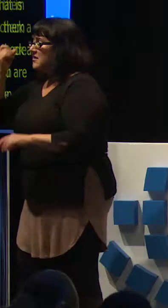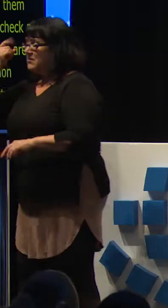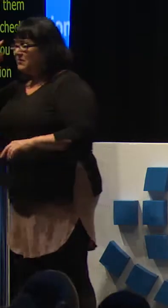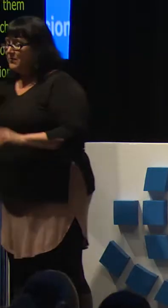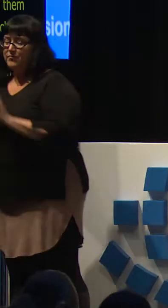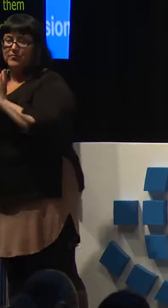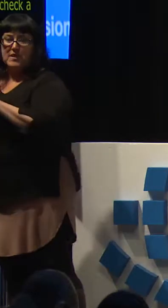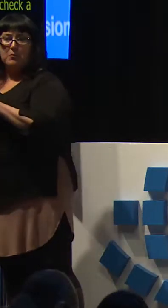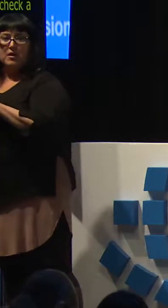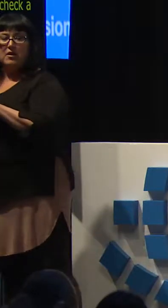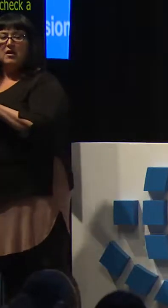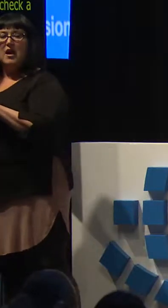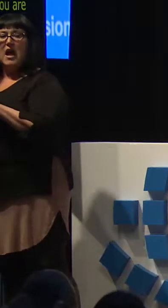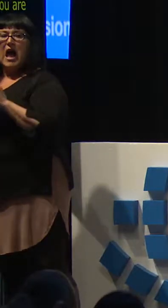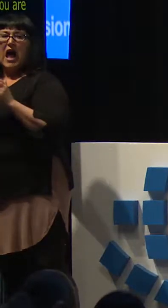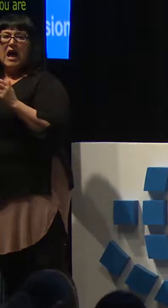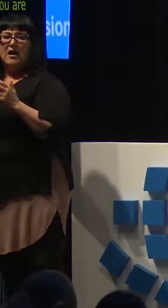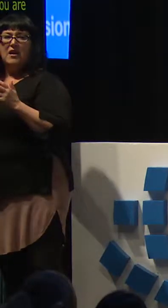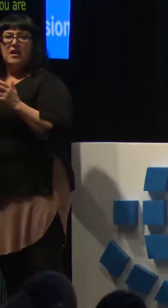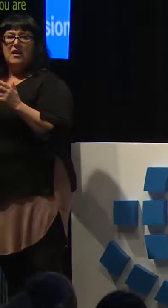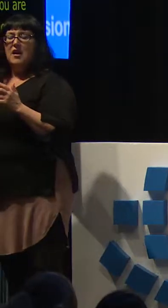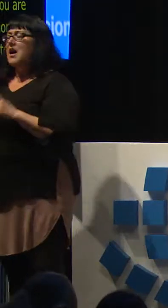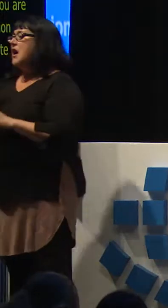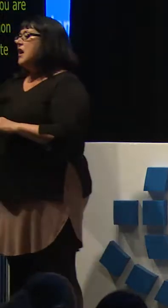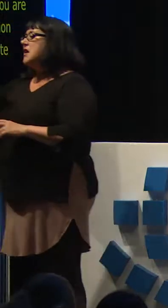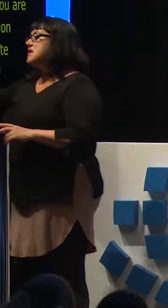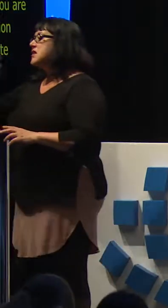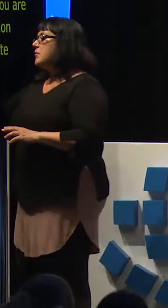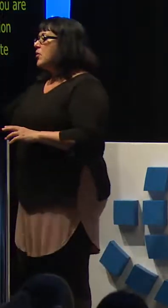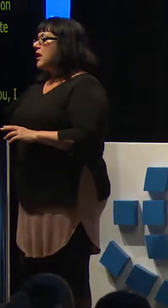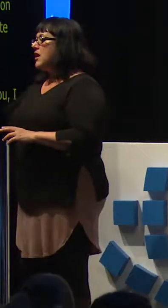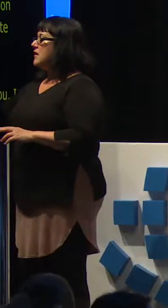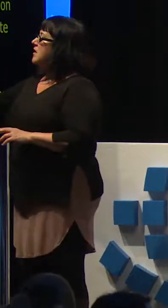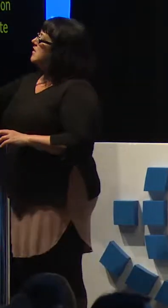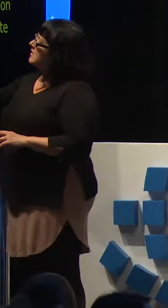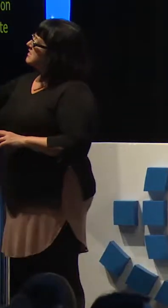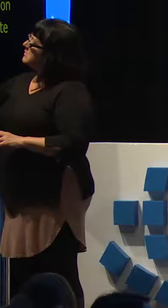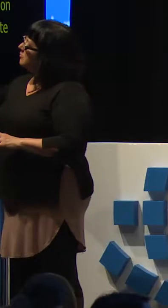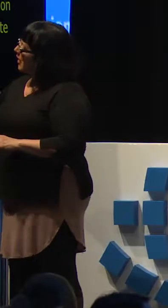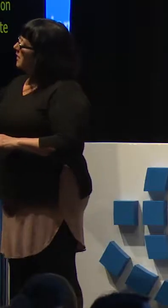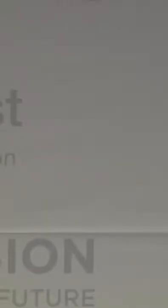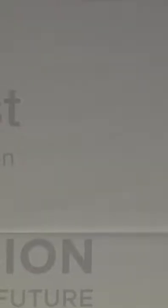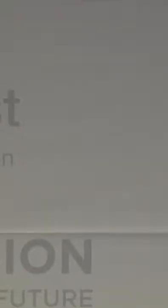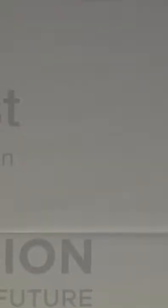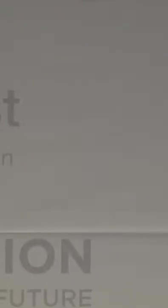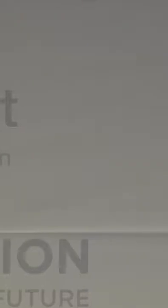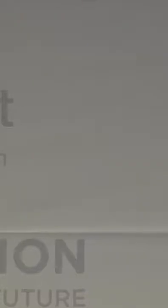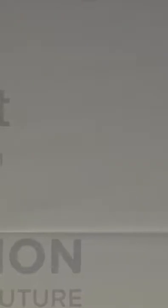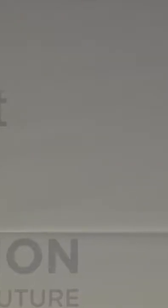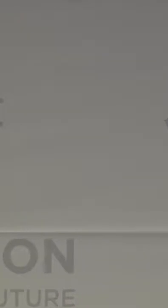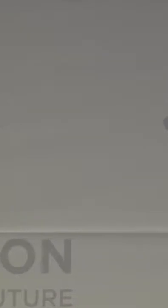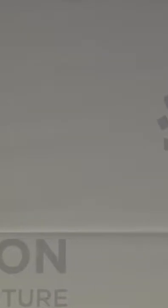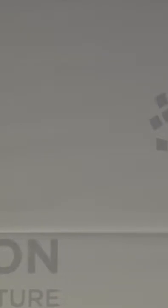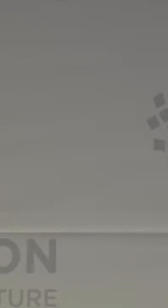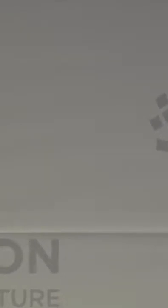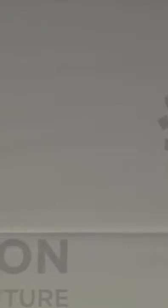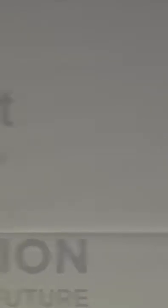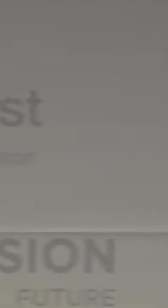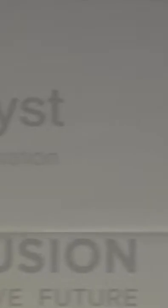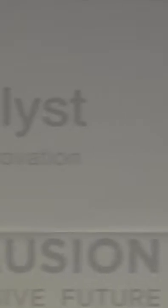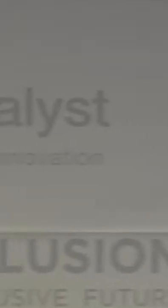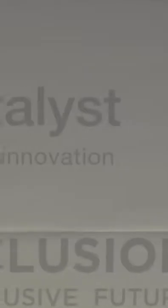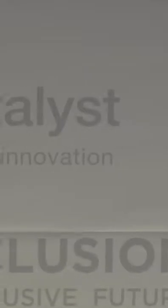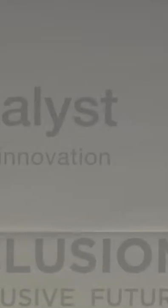and I will just tell you, Springboard works with companies in about 35 countries around the world. And this is what we do. We work with them around